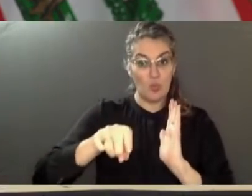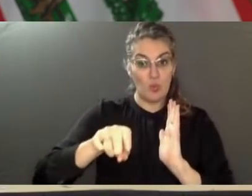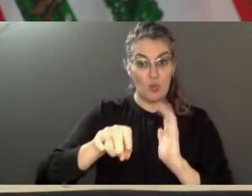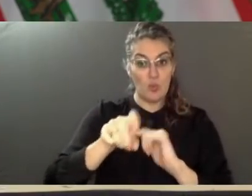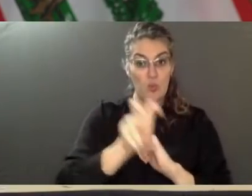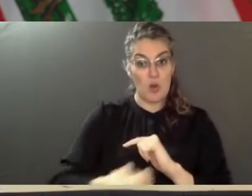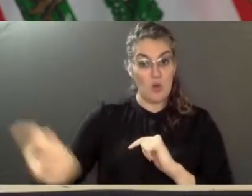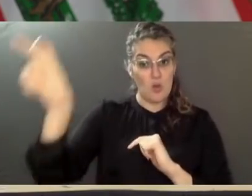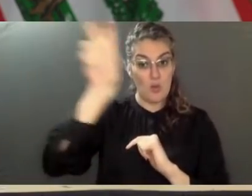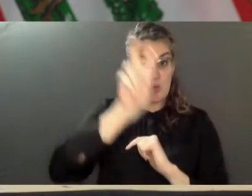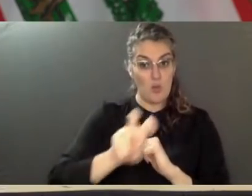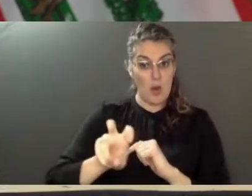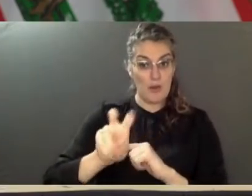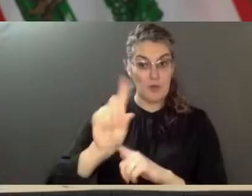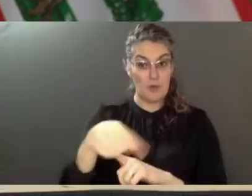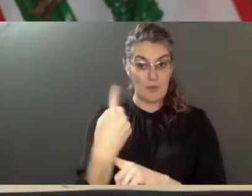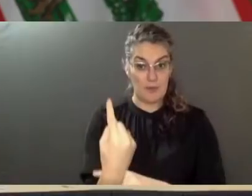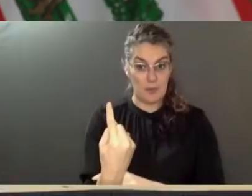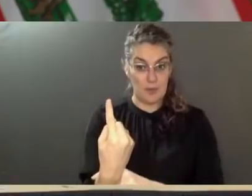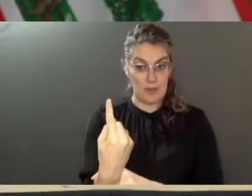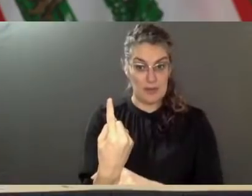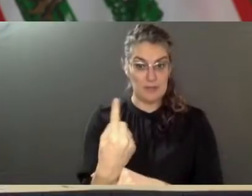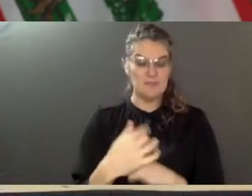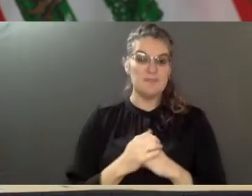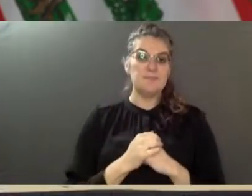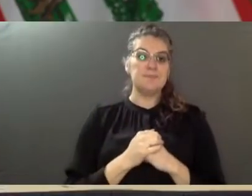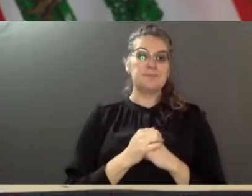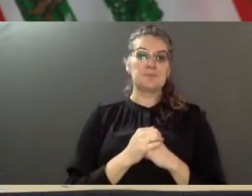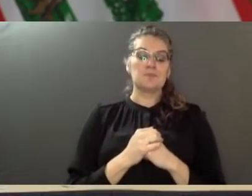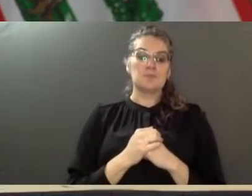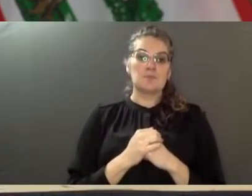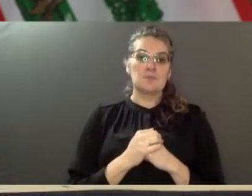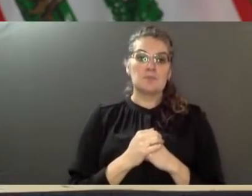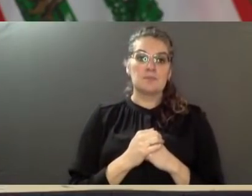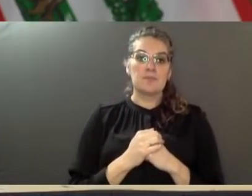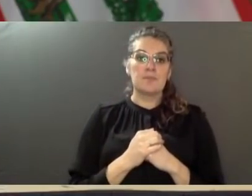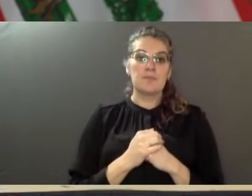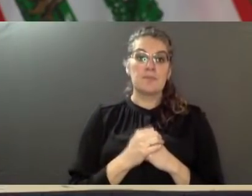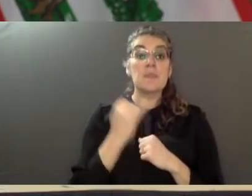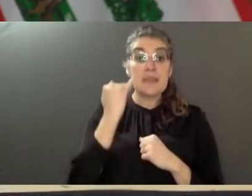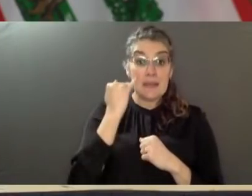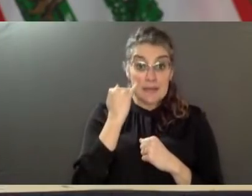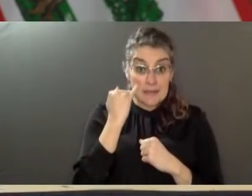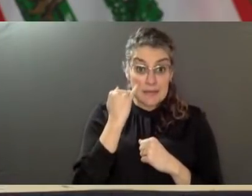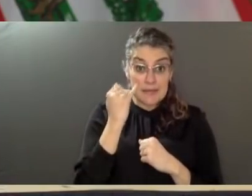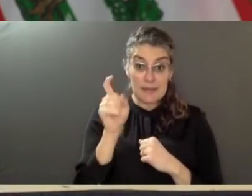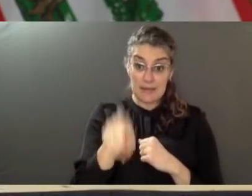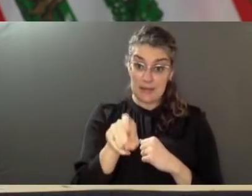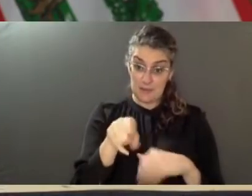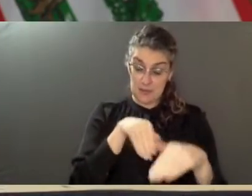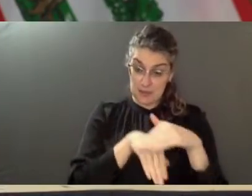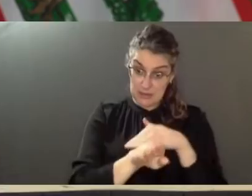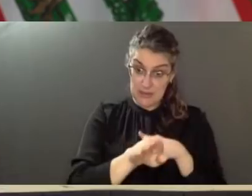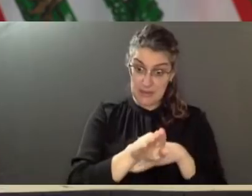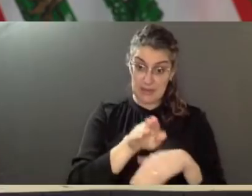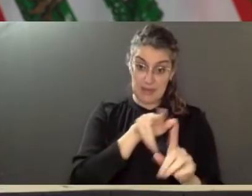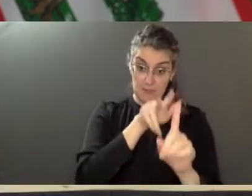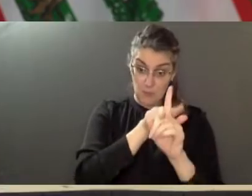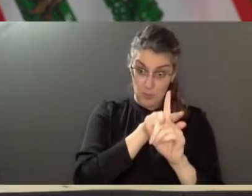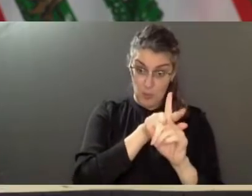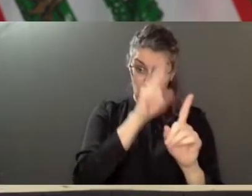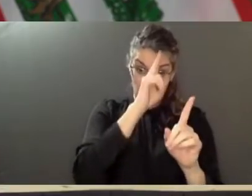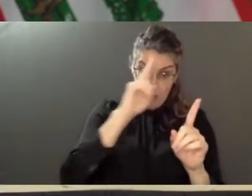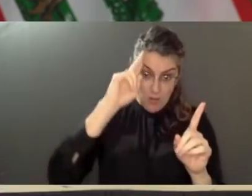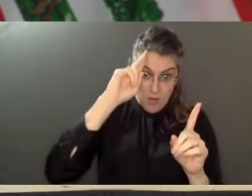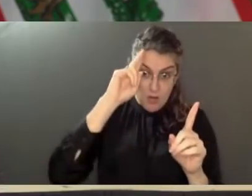For those visiting our Health PEI hospitals and clinics and services, please remember to wear your mask at all times,